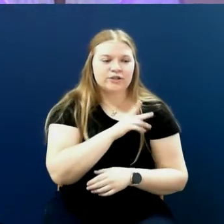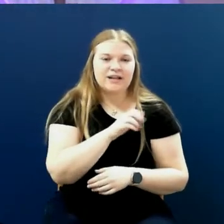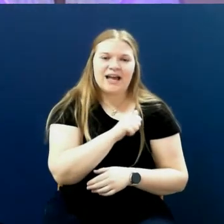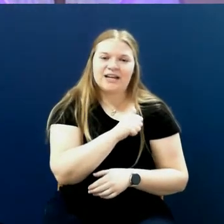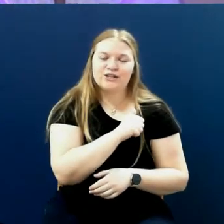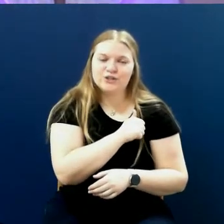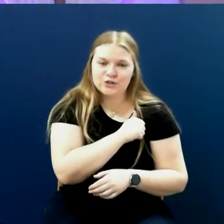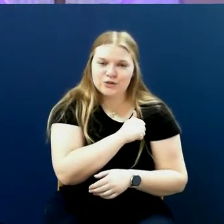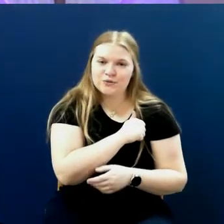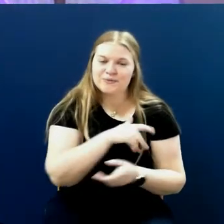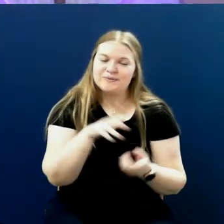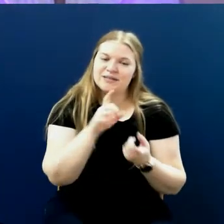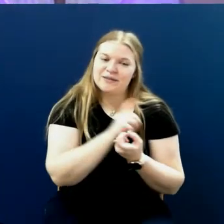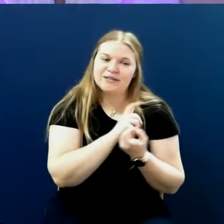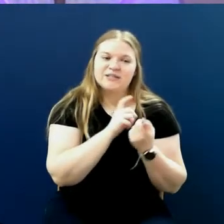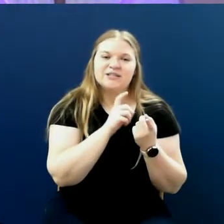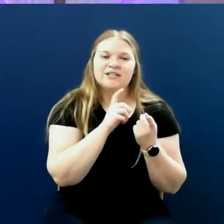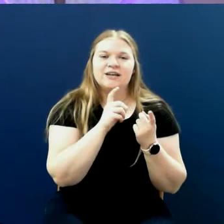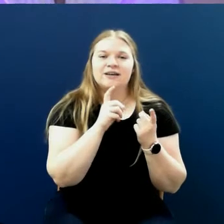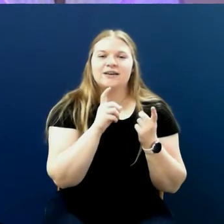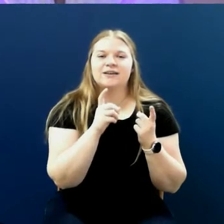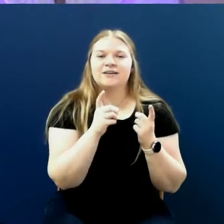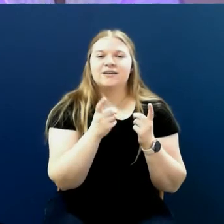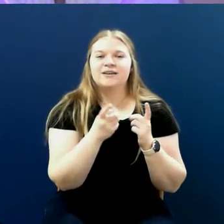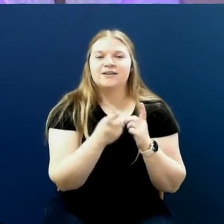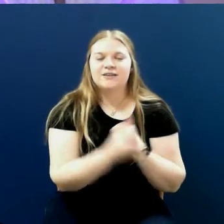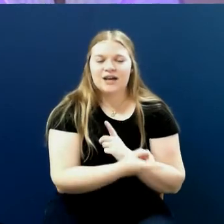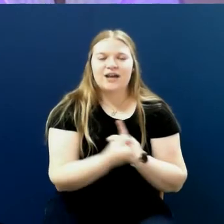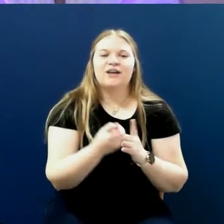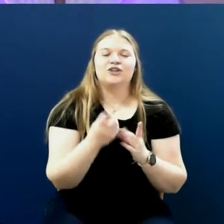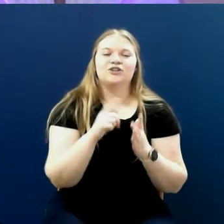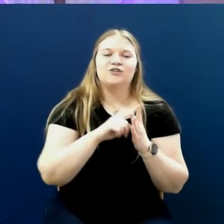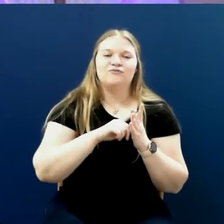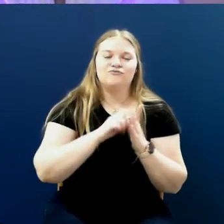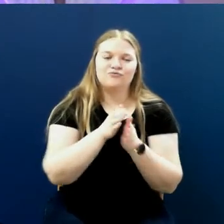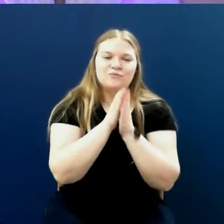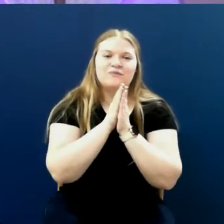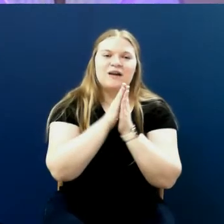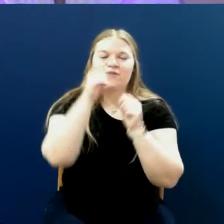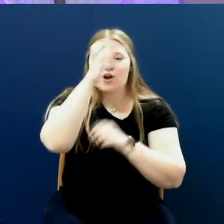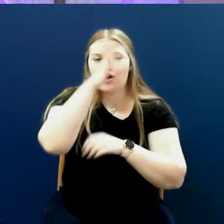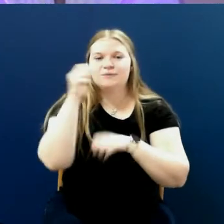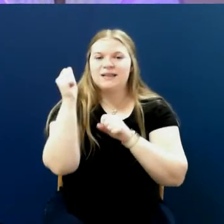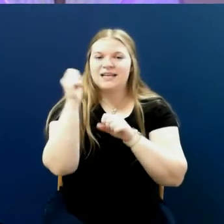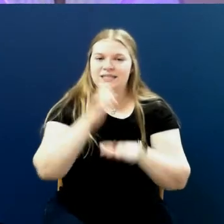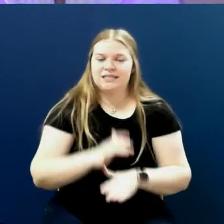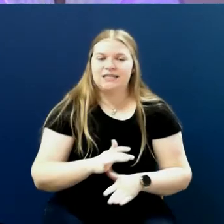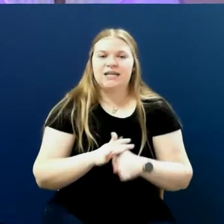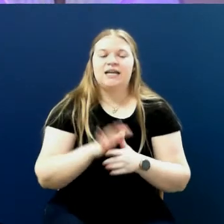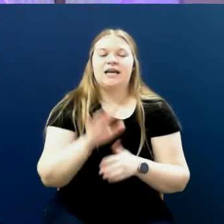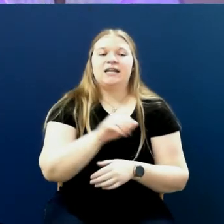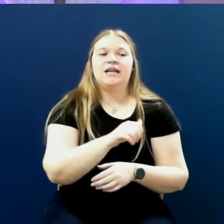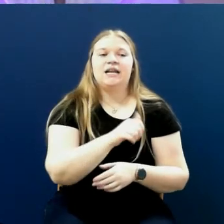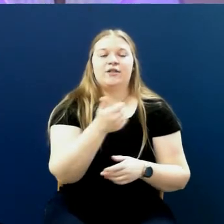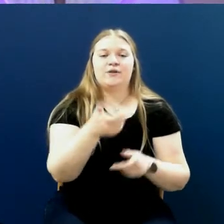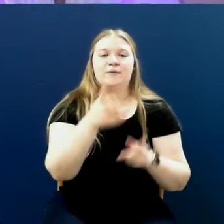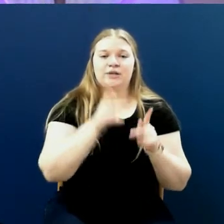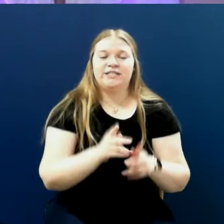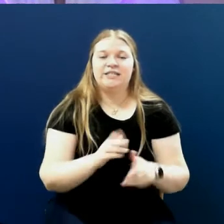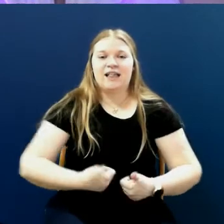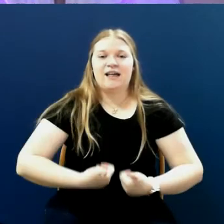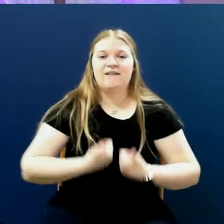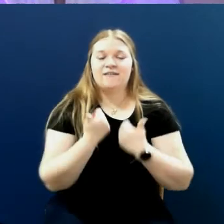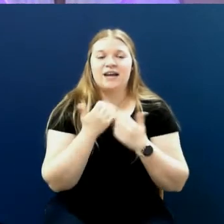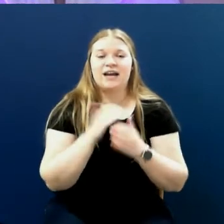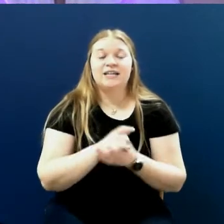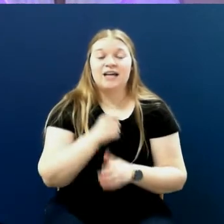attitude begins to change as you pray for God's blessing in somebody else's life. And